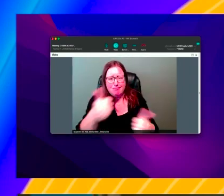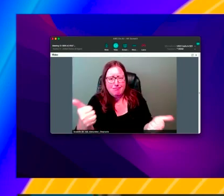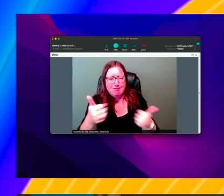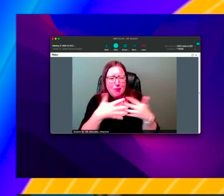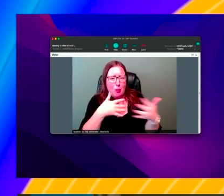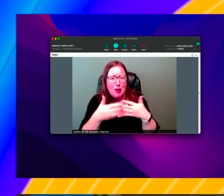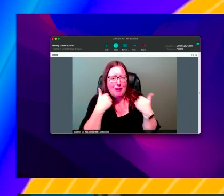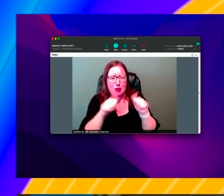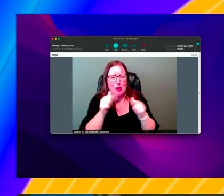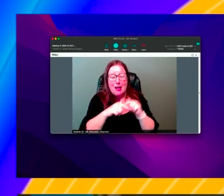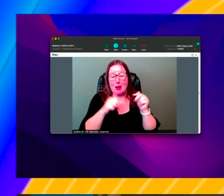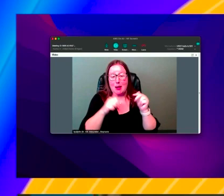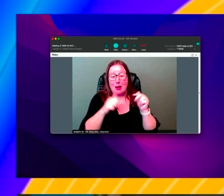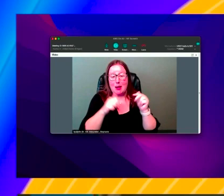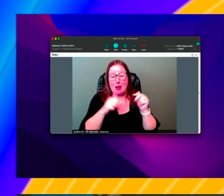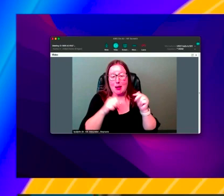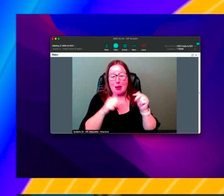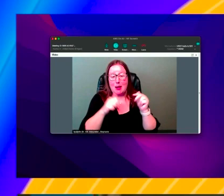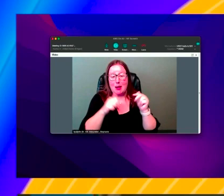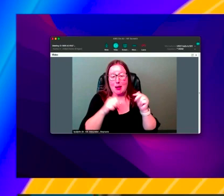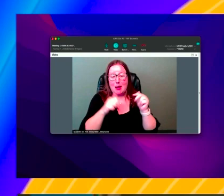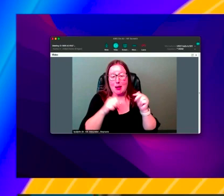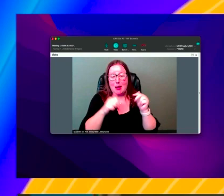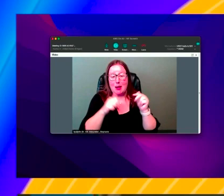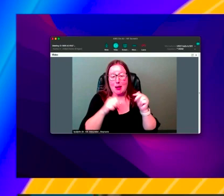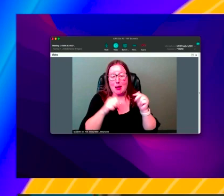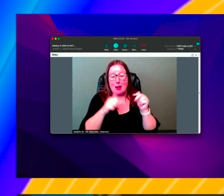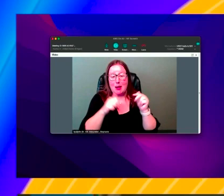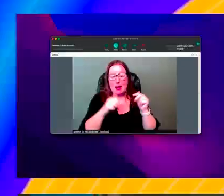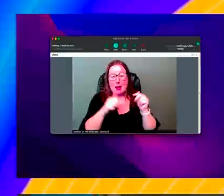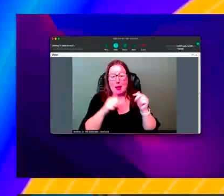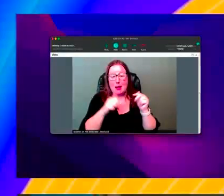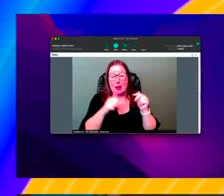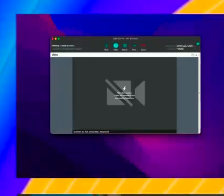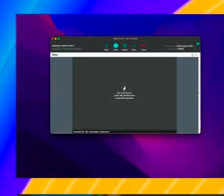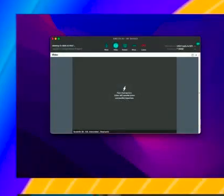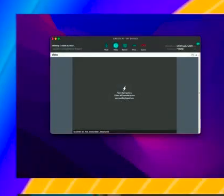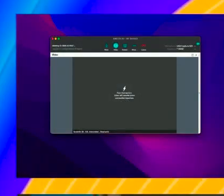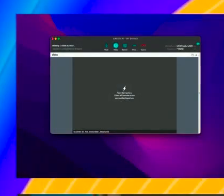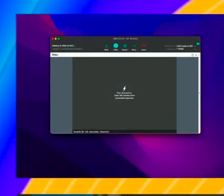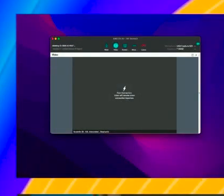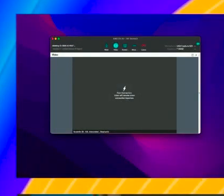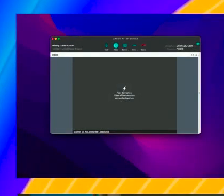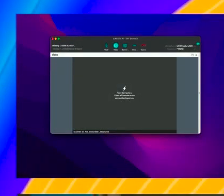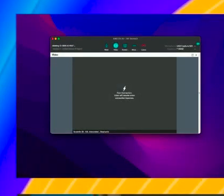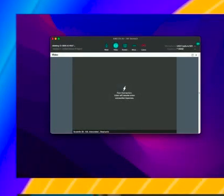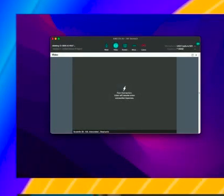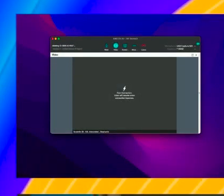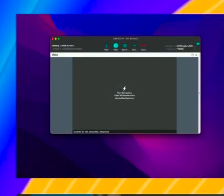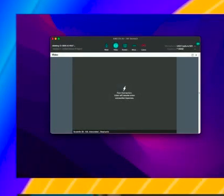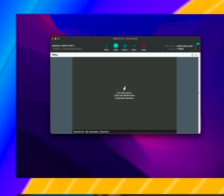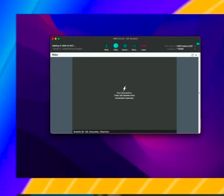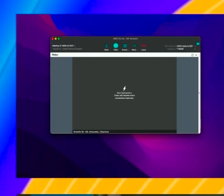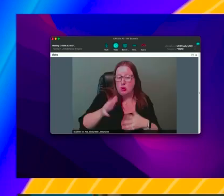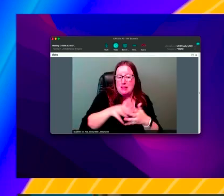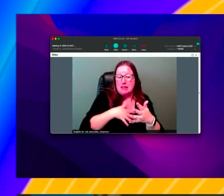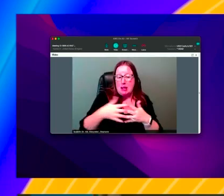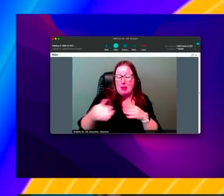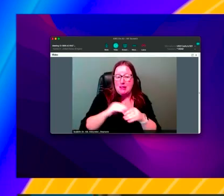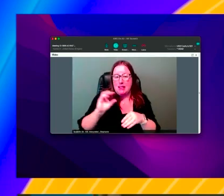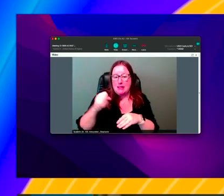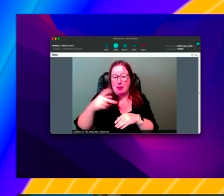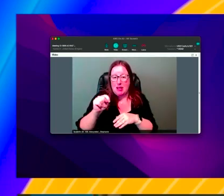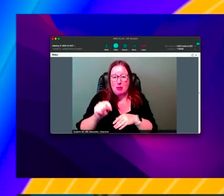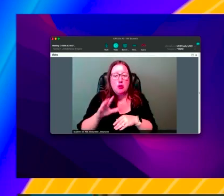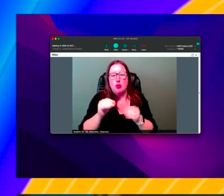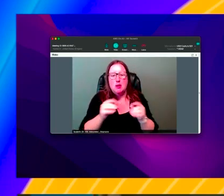for your product, for your company. But it's very easy to have a quick template. We are introducing templates in September, so it'll be even faster to